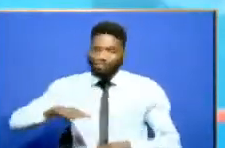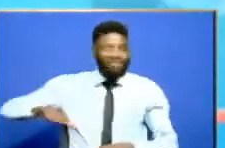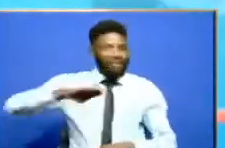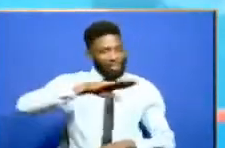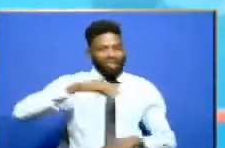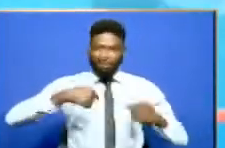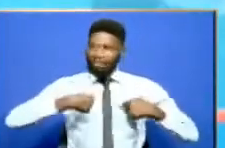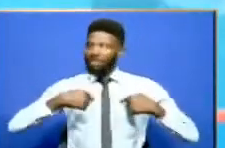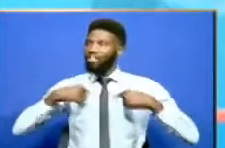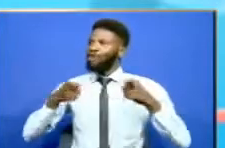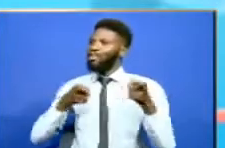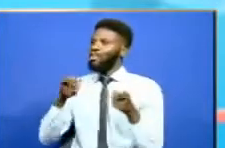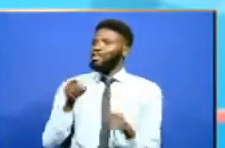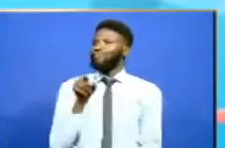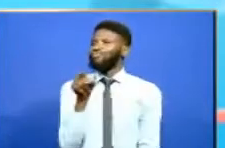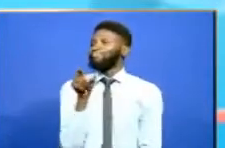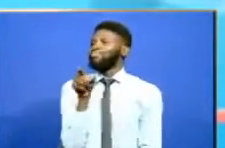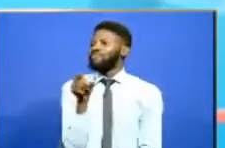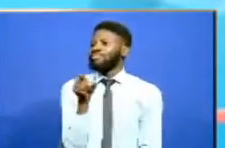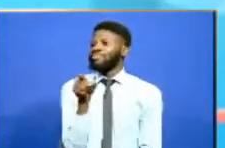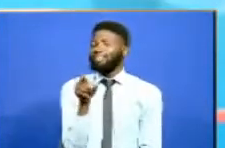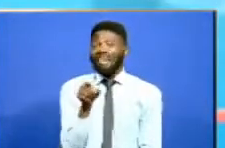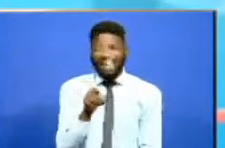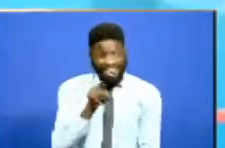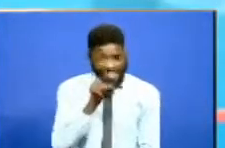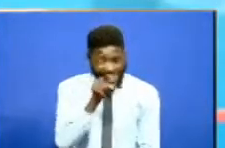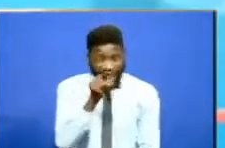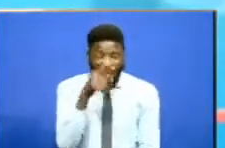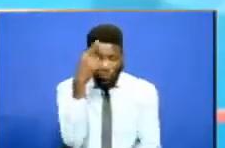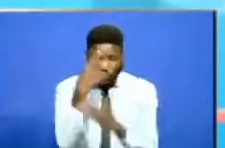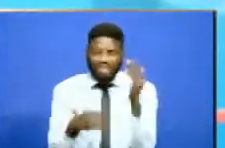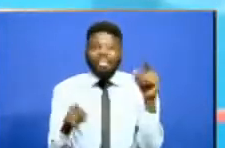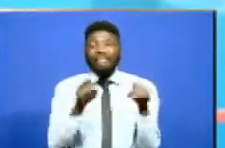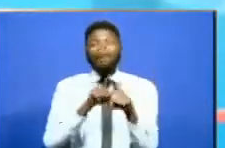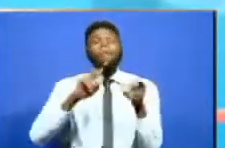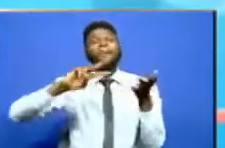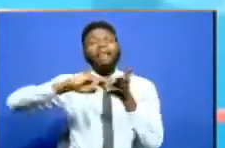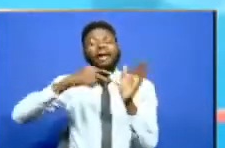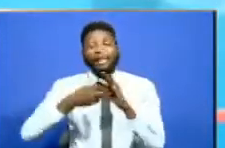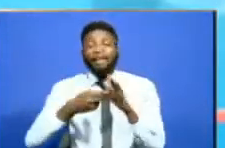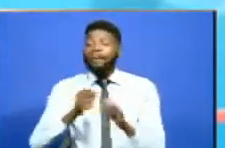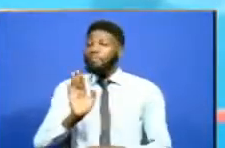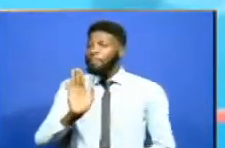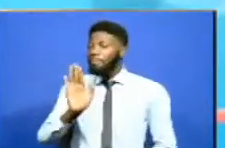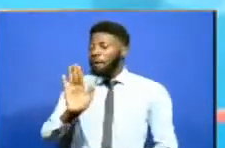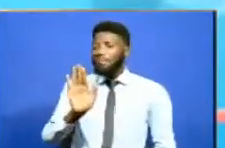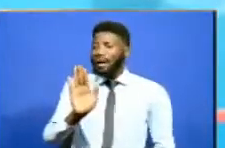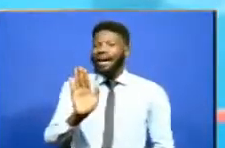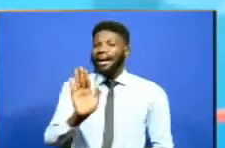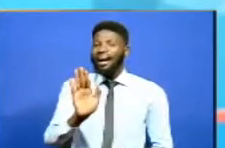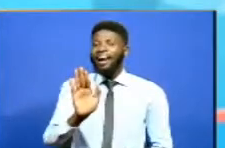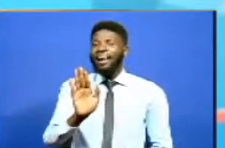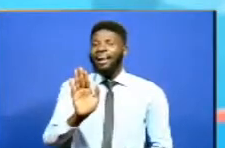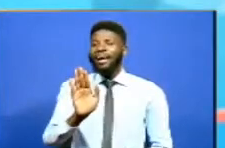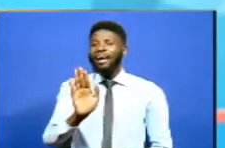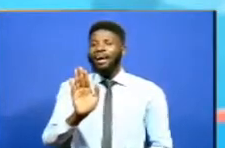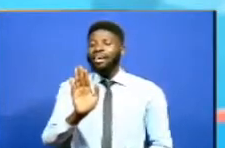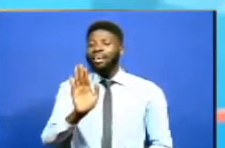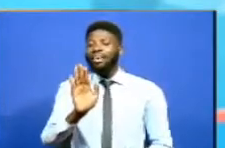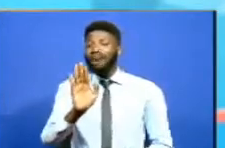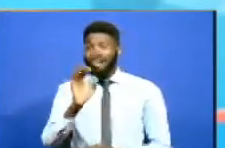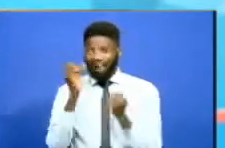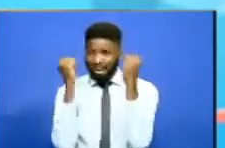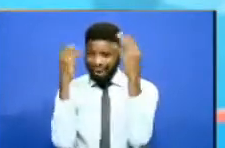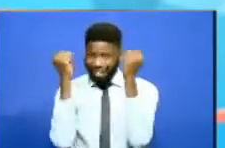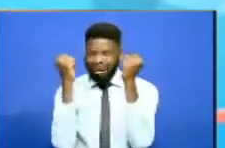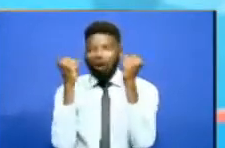And this is what... In other words, they are speaking a language that is hiding the truth. They are